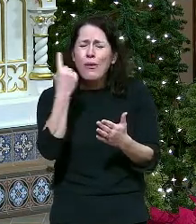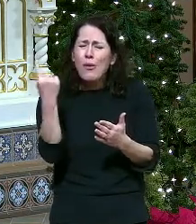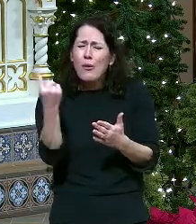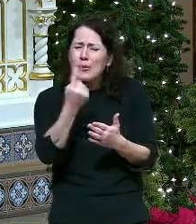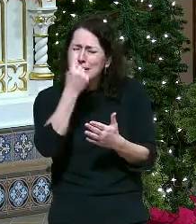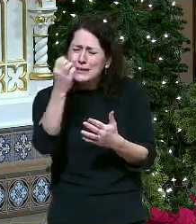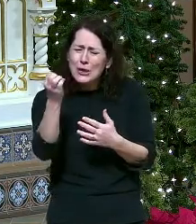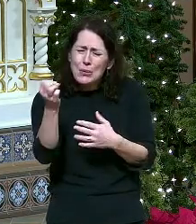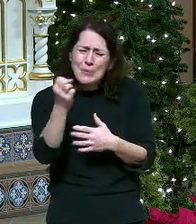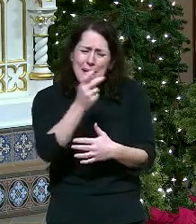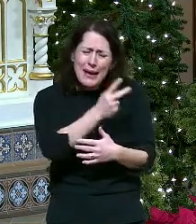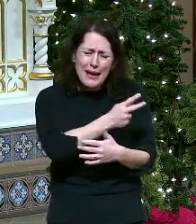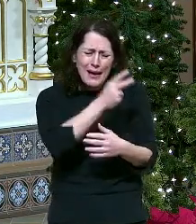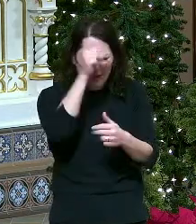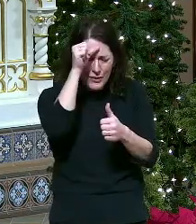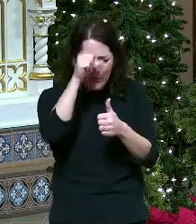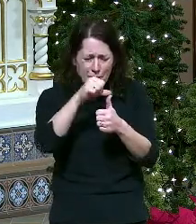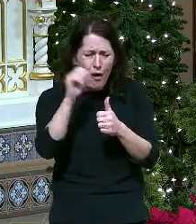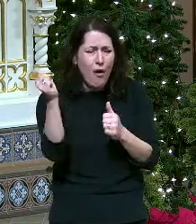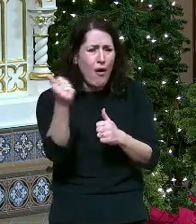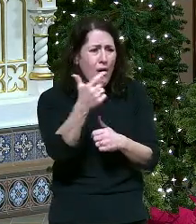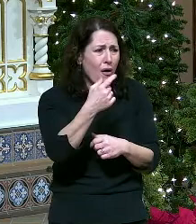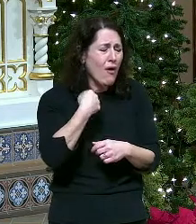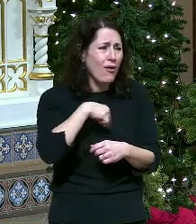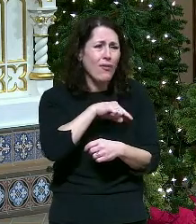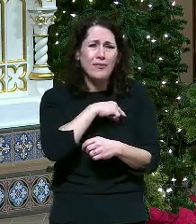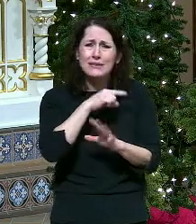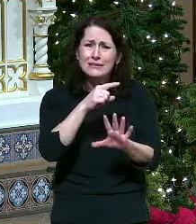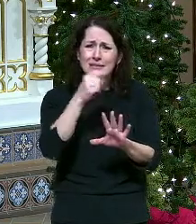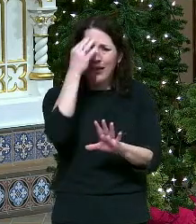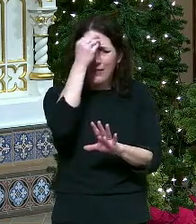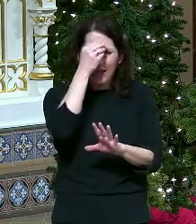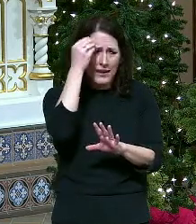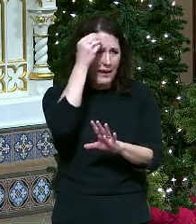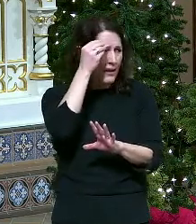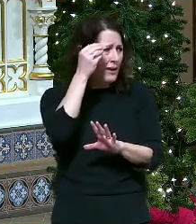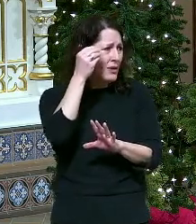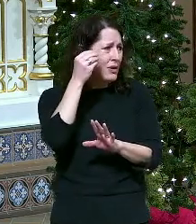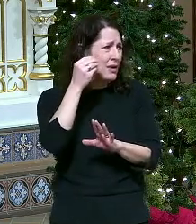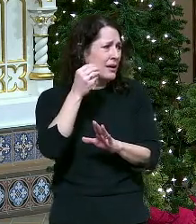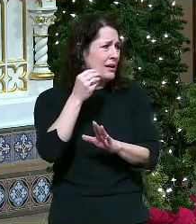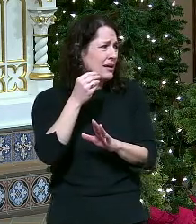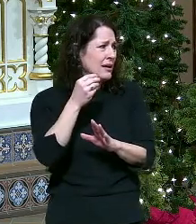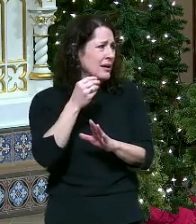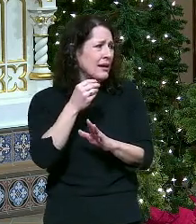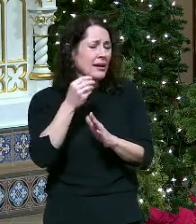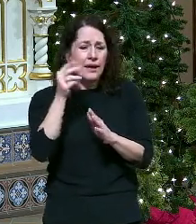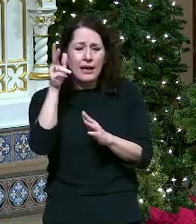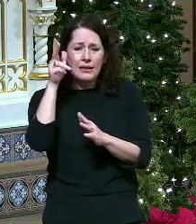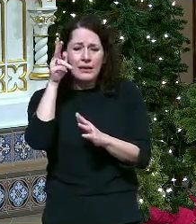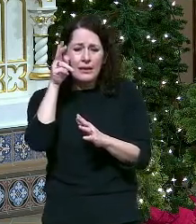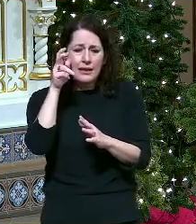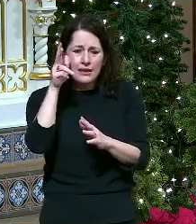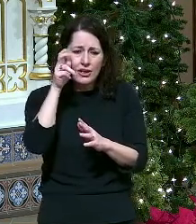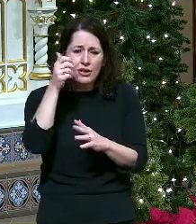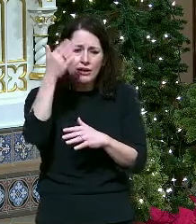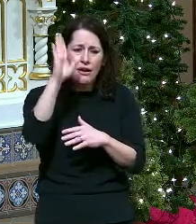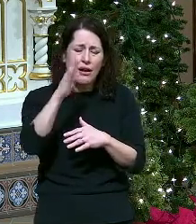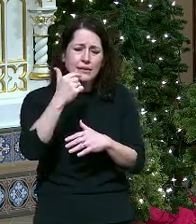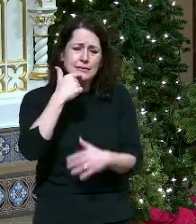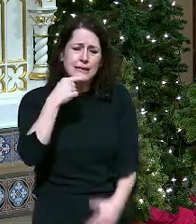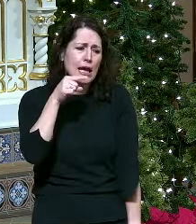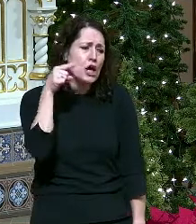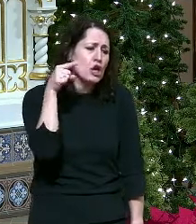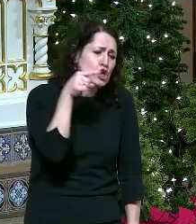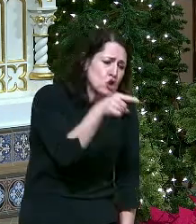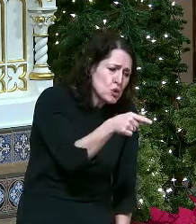place, all of us, and hear, "You are my beloved